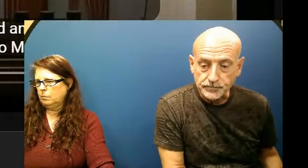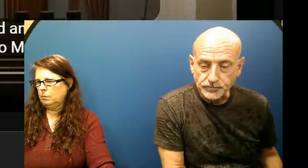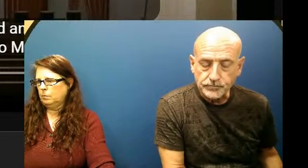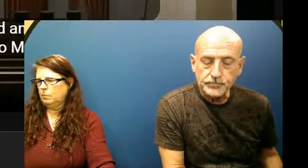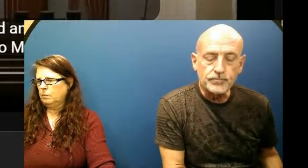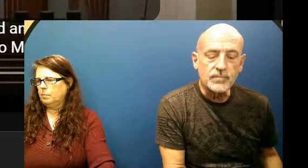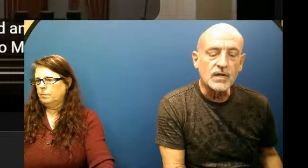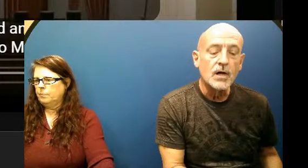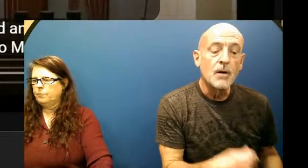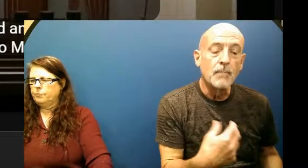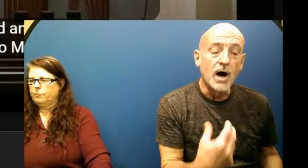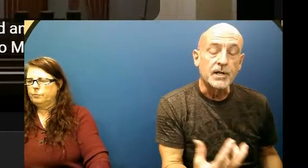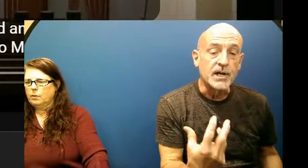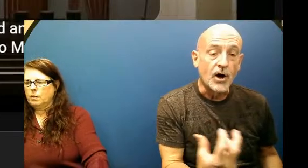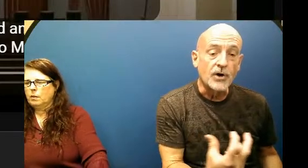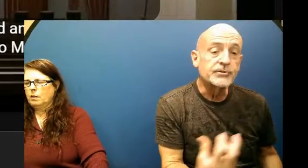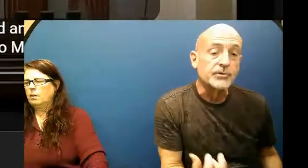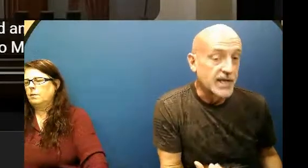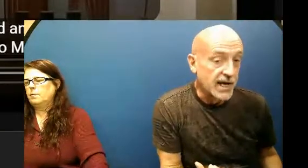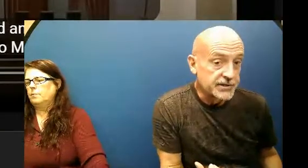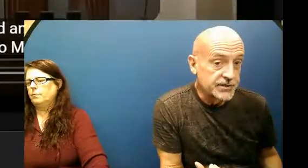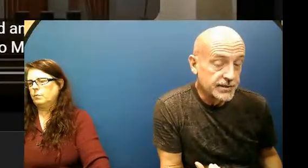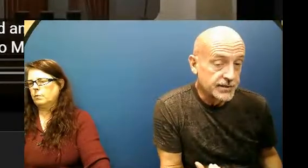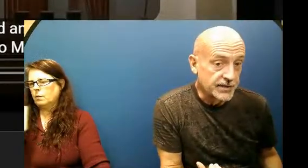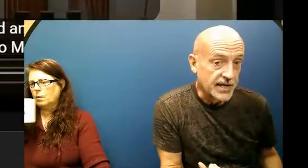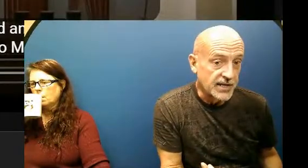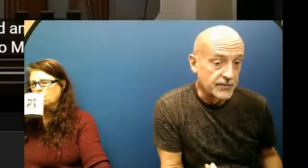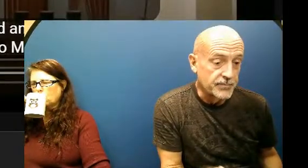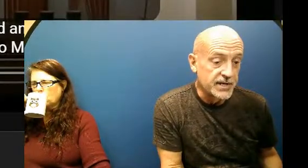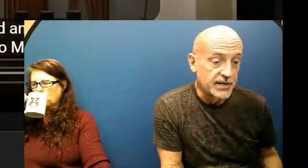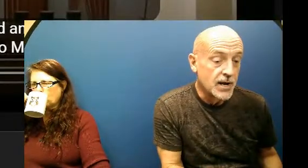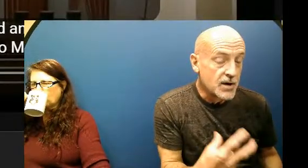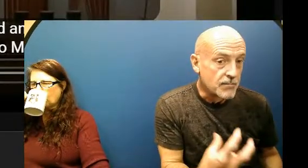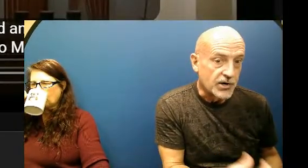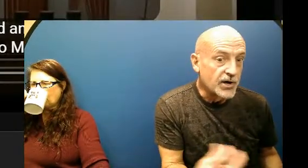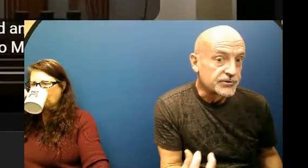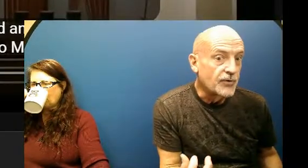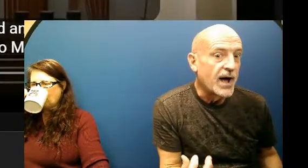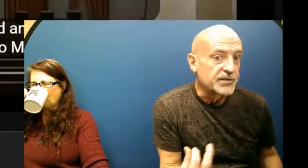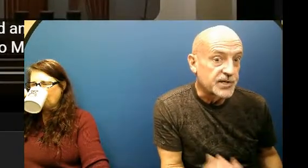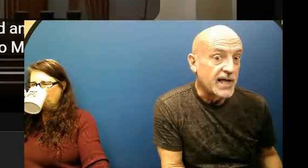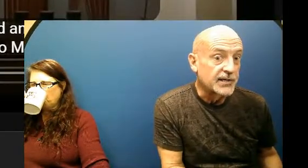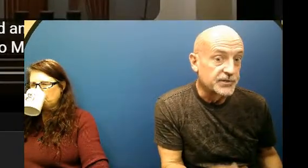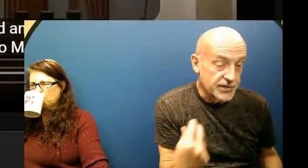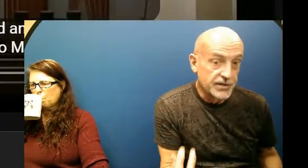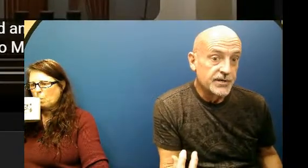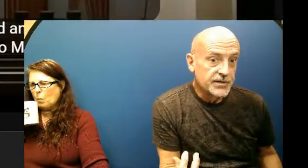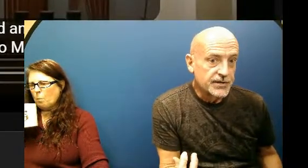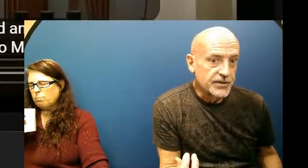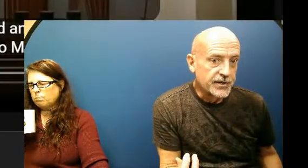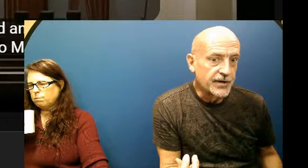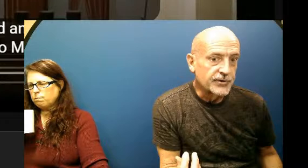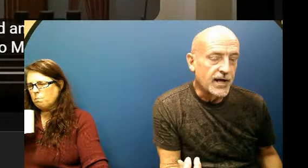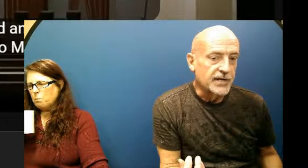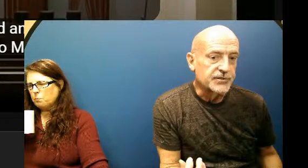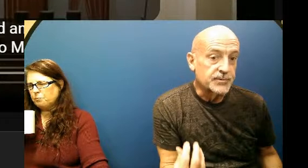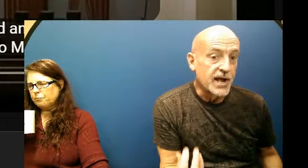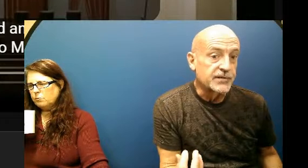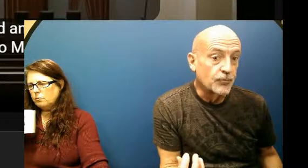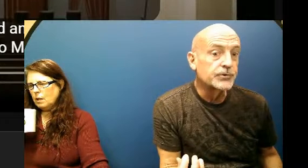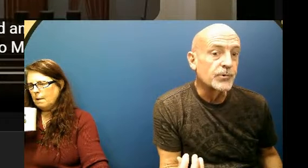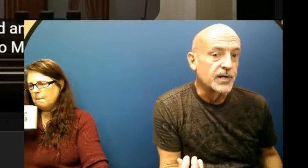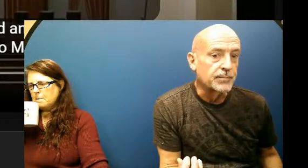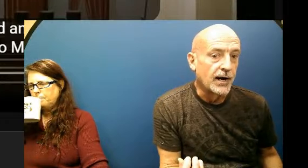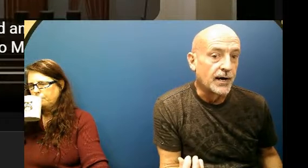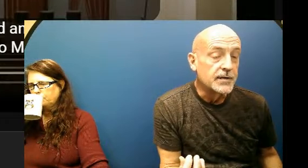be. But he also says, in that same opinion, because nobody's challenged the underlying